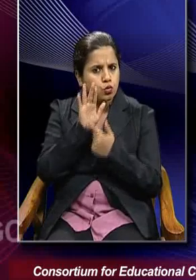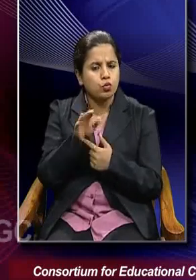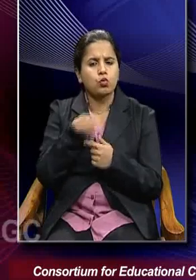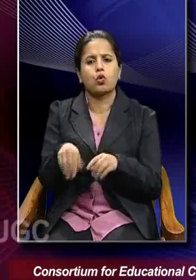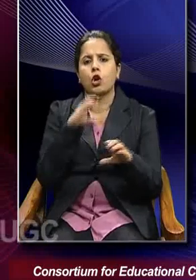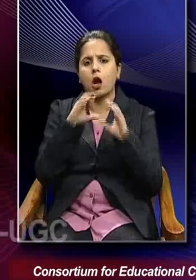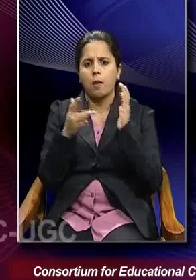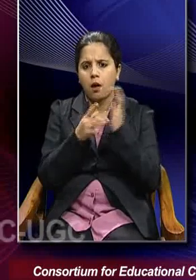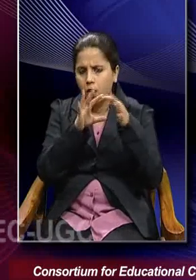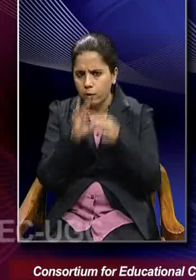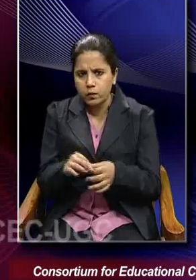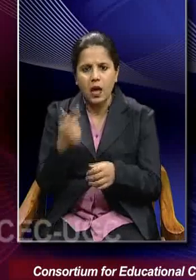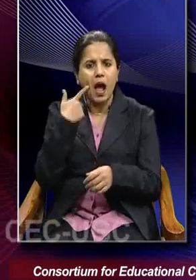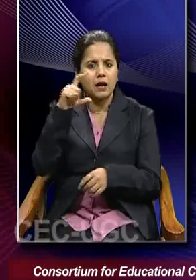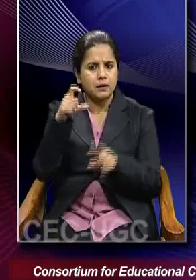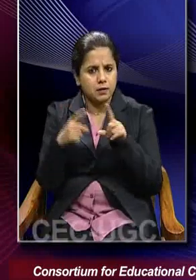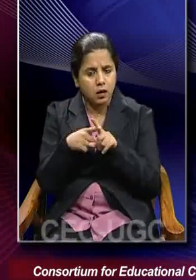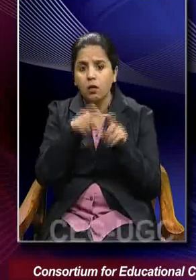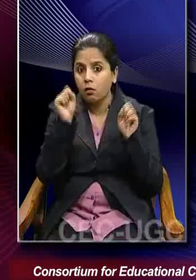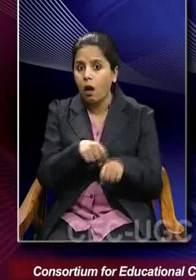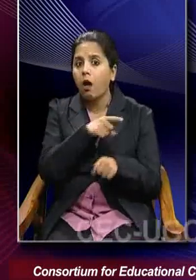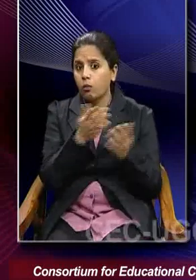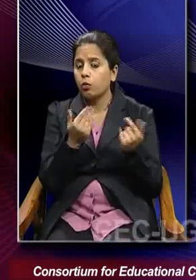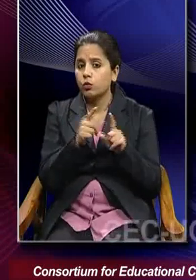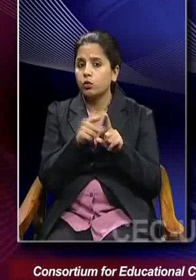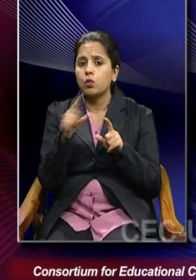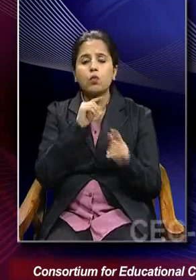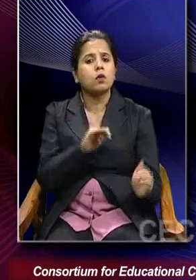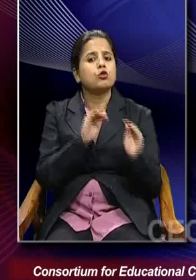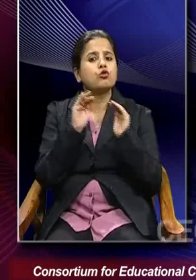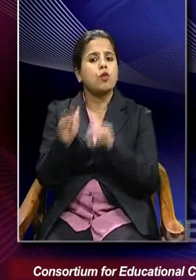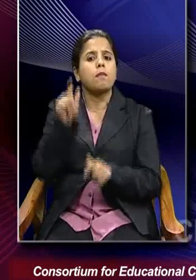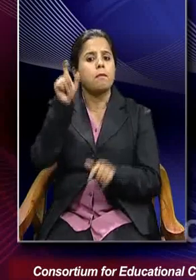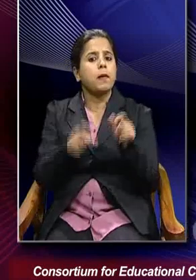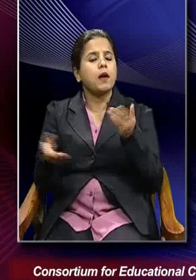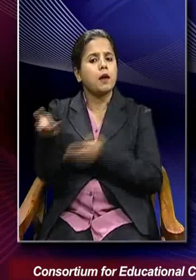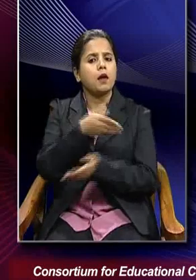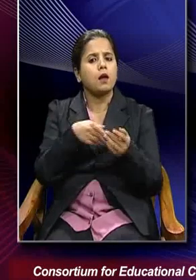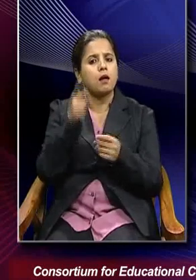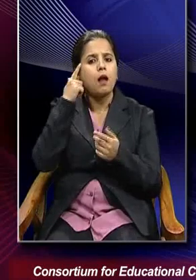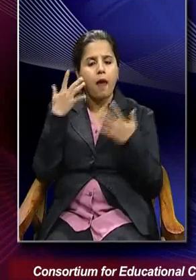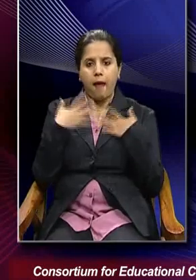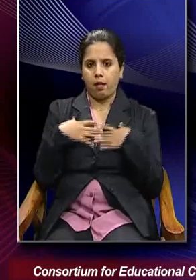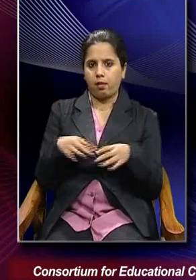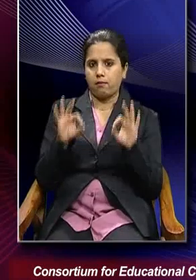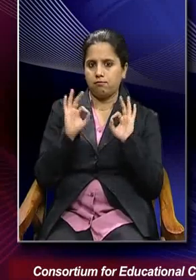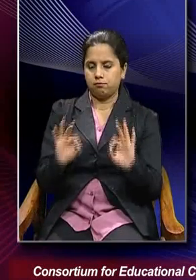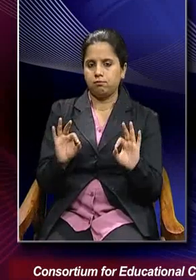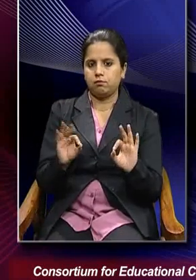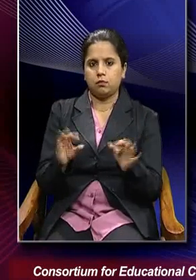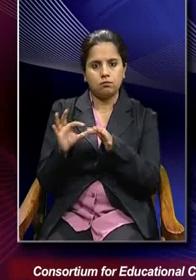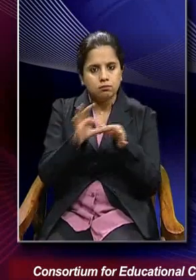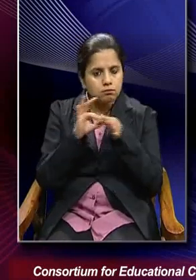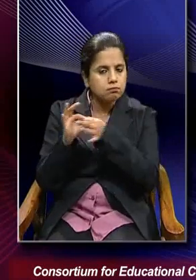telecommunications, ICTs can play in supporting people to stay healthy,